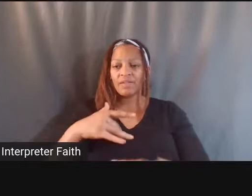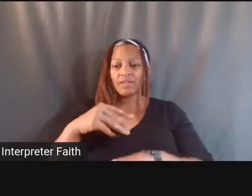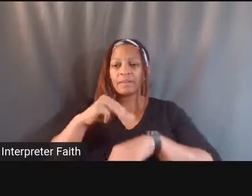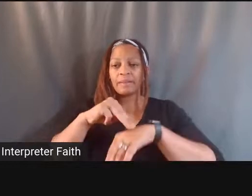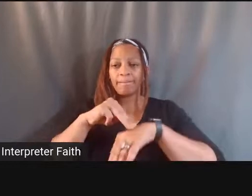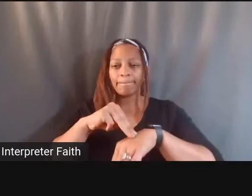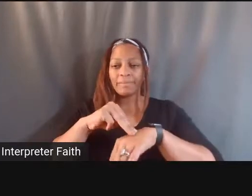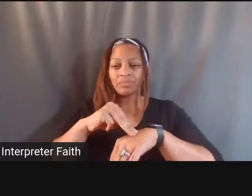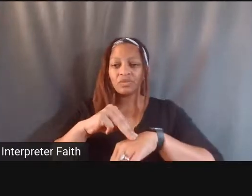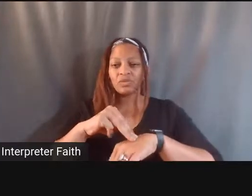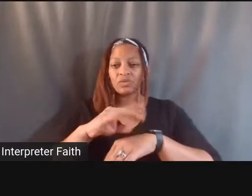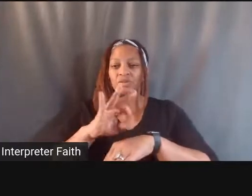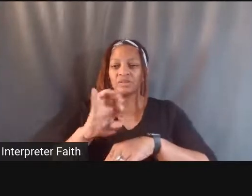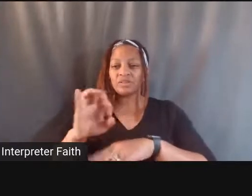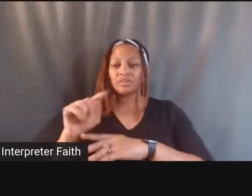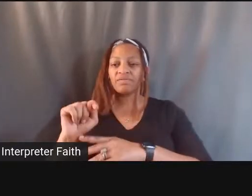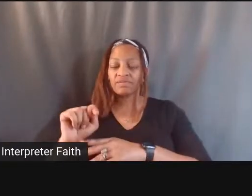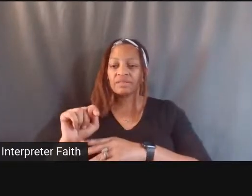feet.